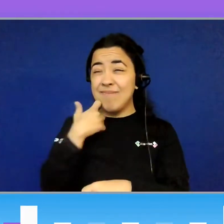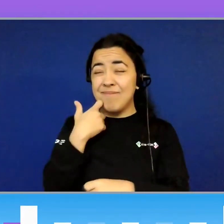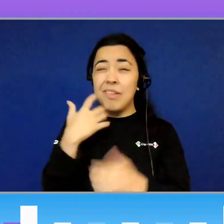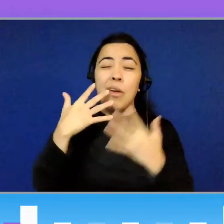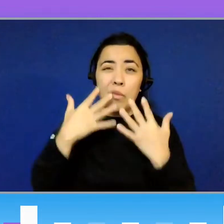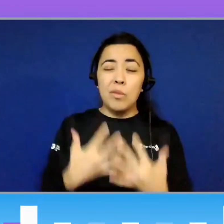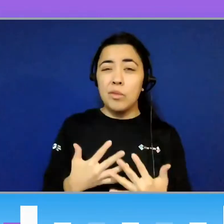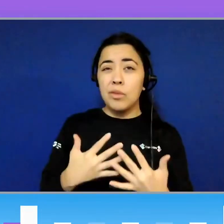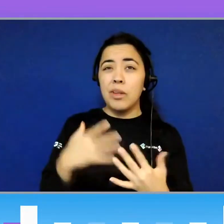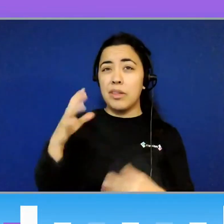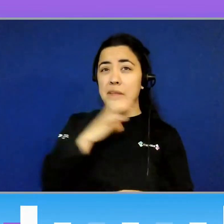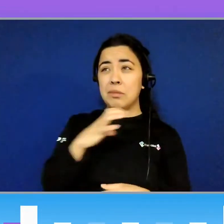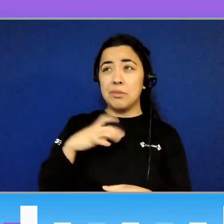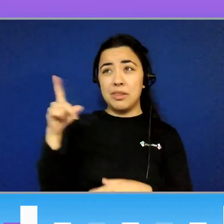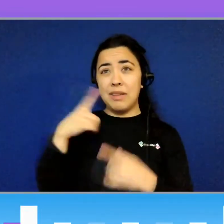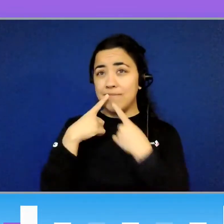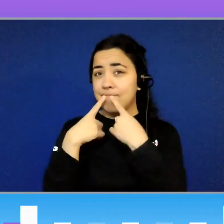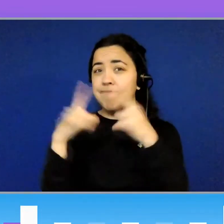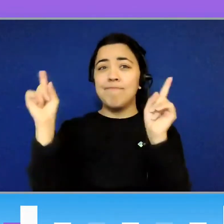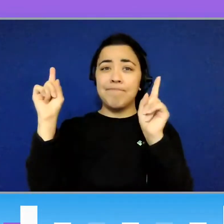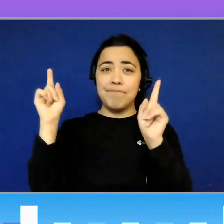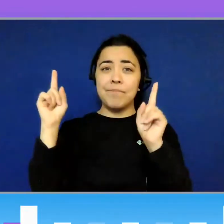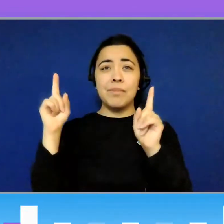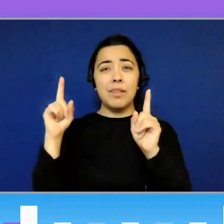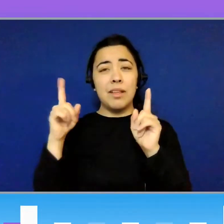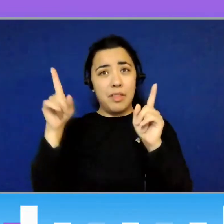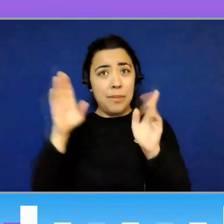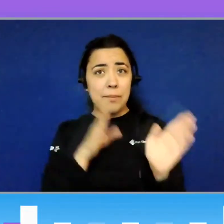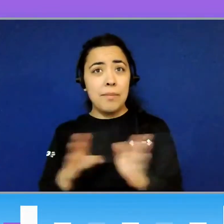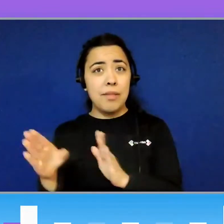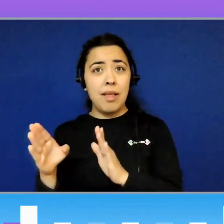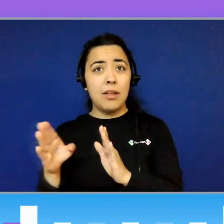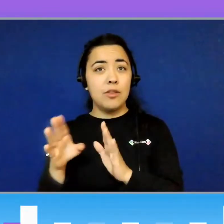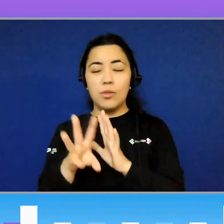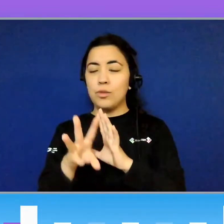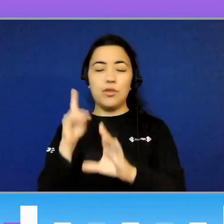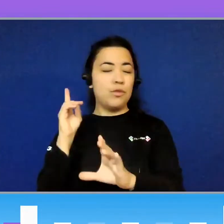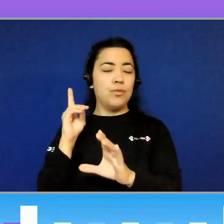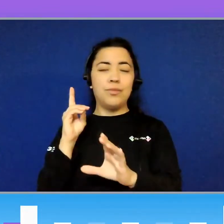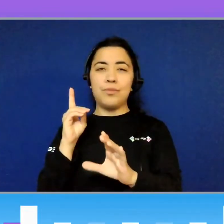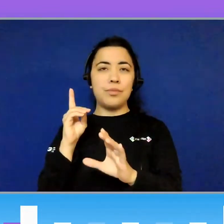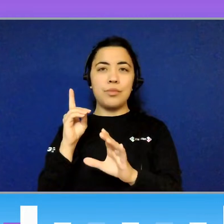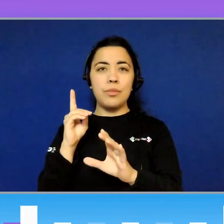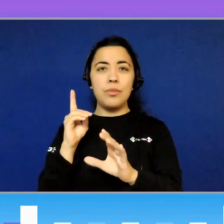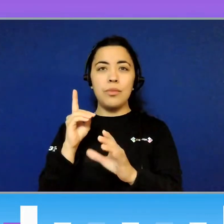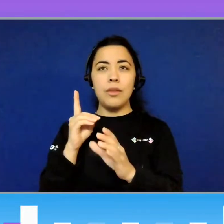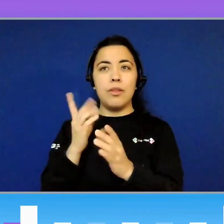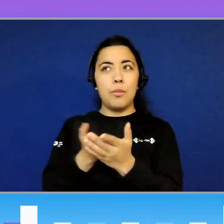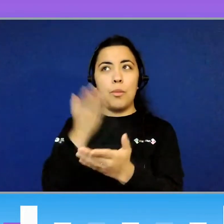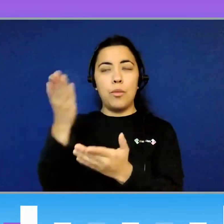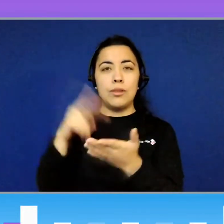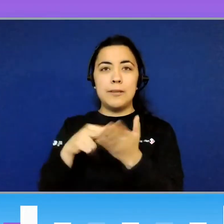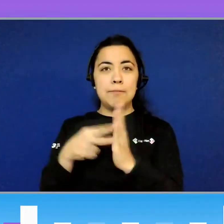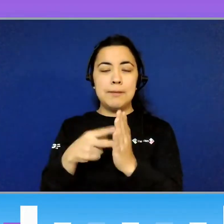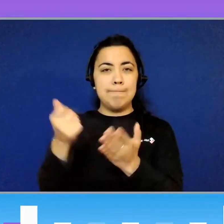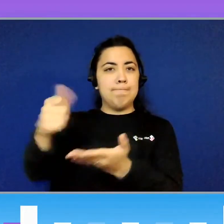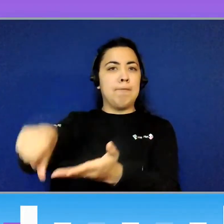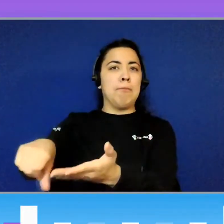the Commission has announced the intention to withdraw this proposal.